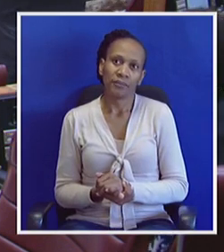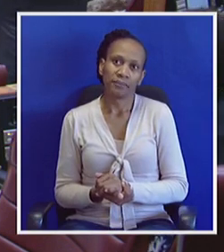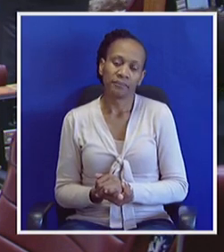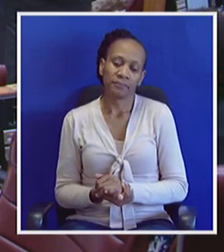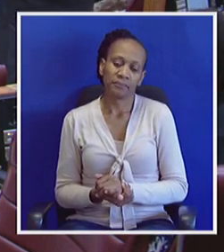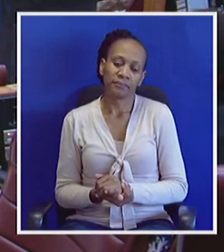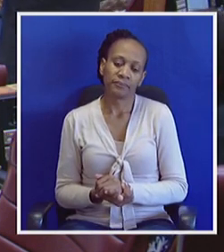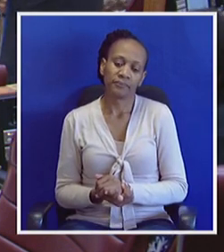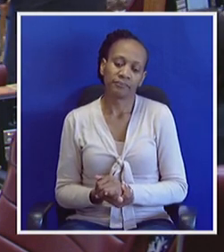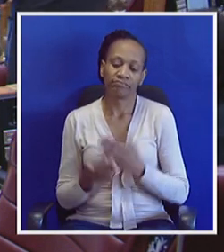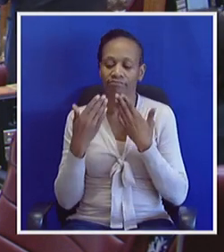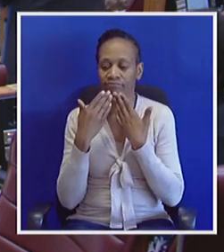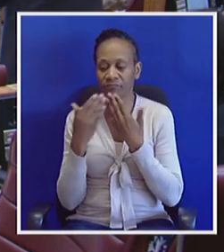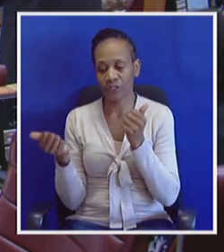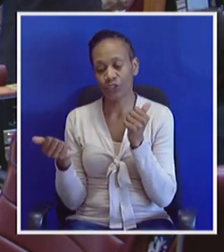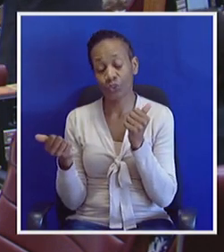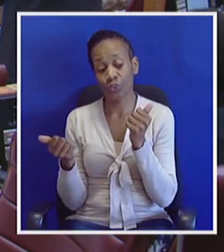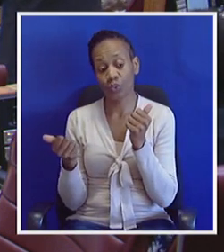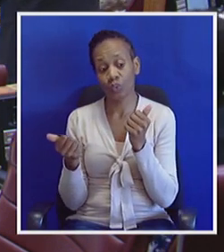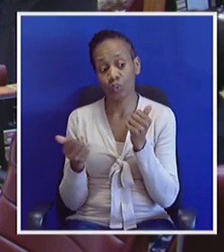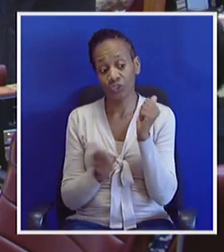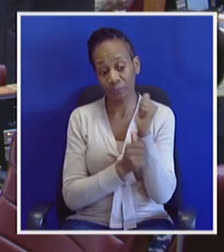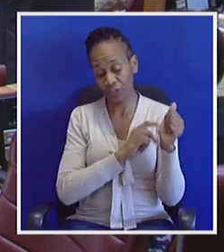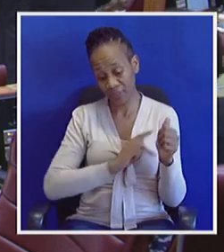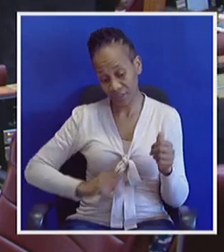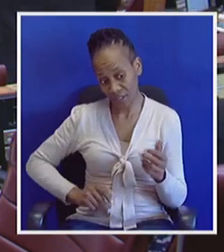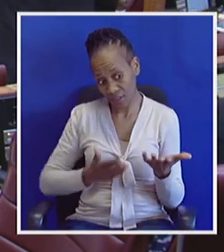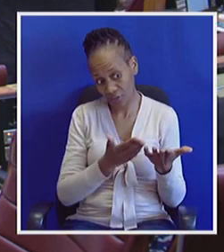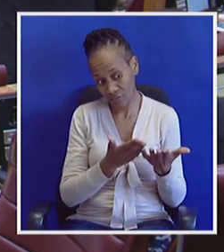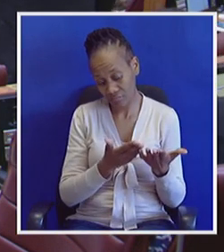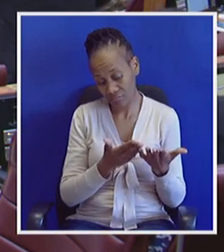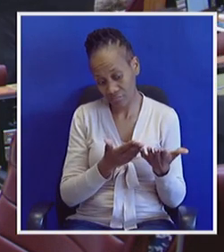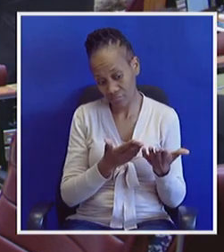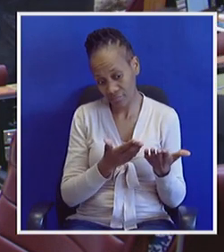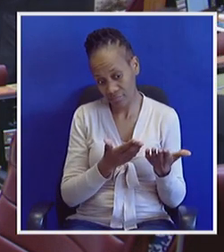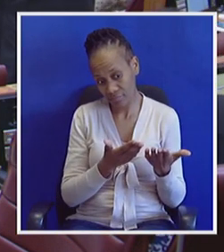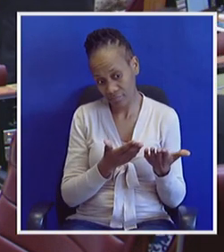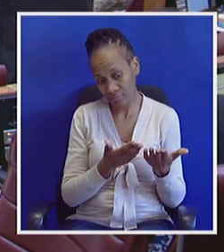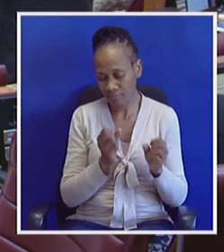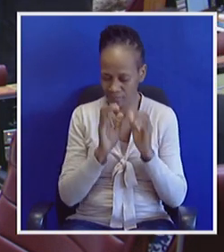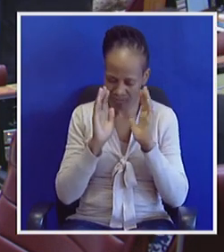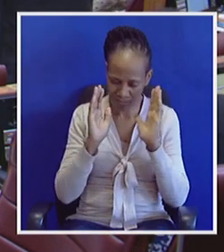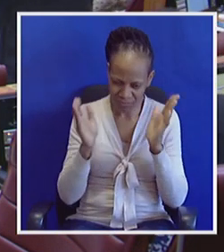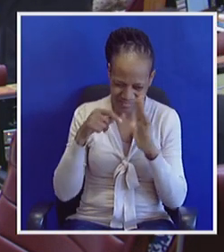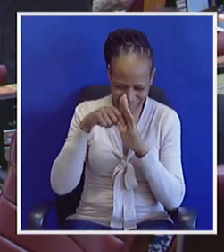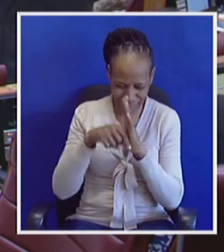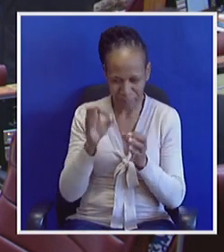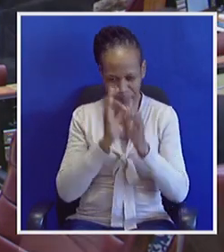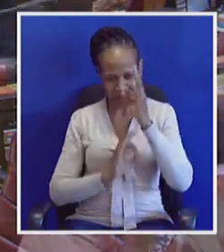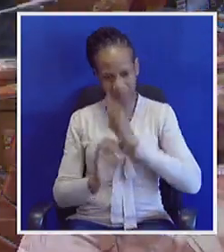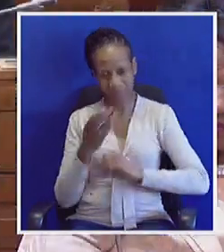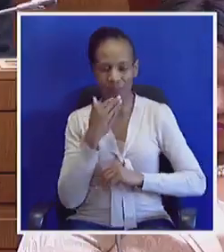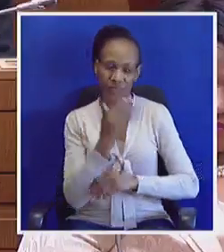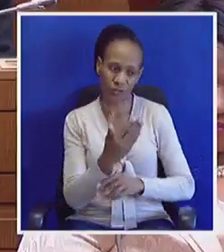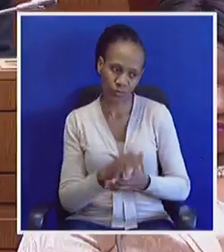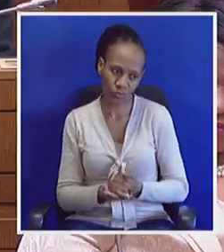Thank you very much, Deputy President, for that comprehensive response,